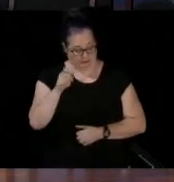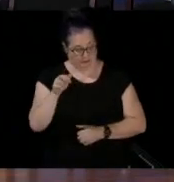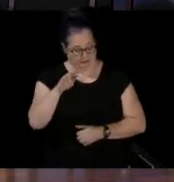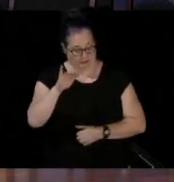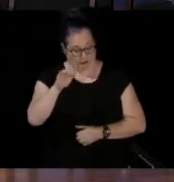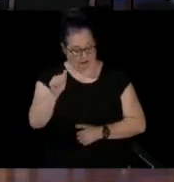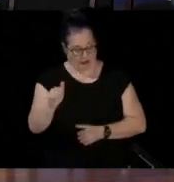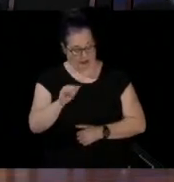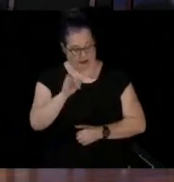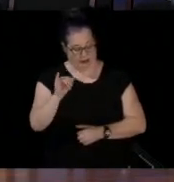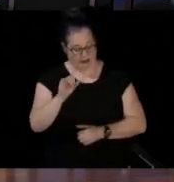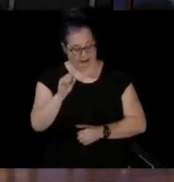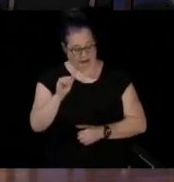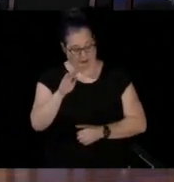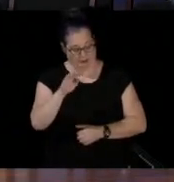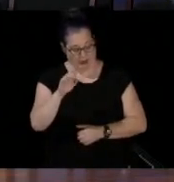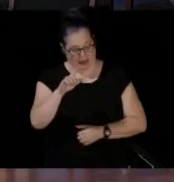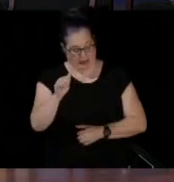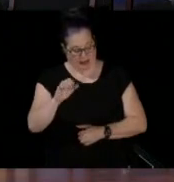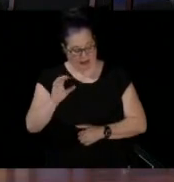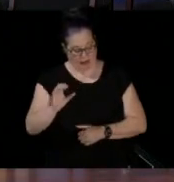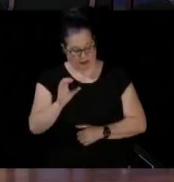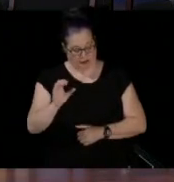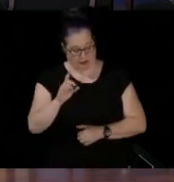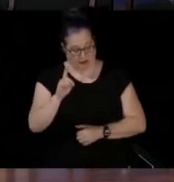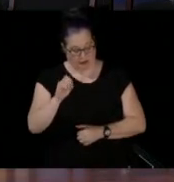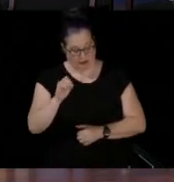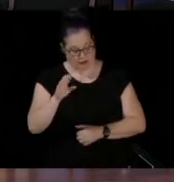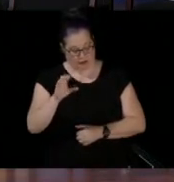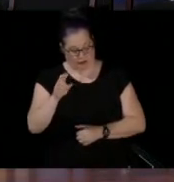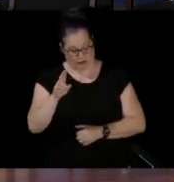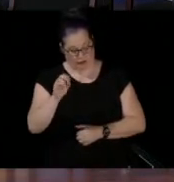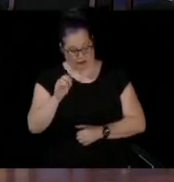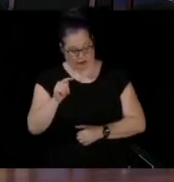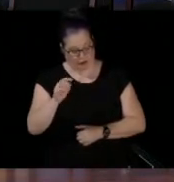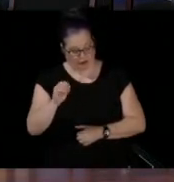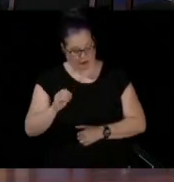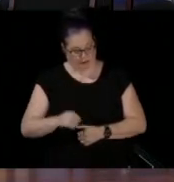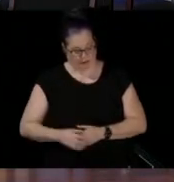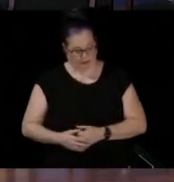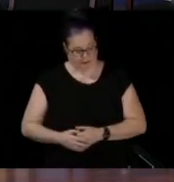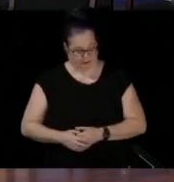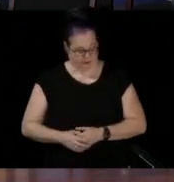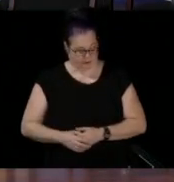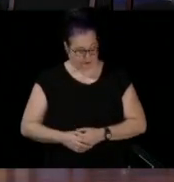Maria Isabella Christodoulaki Stukudo.